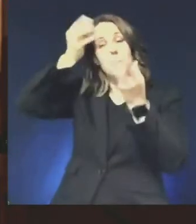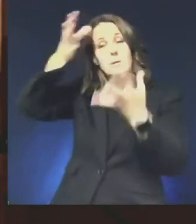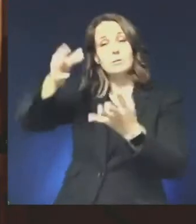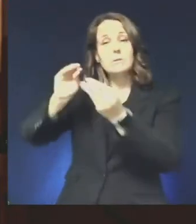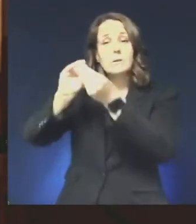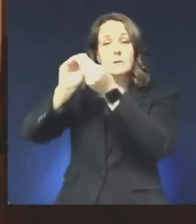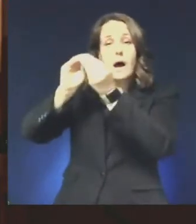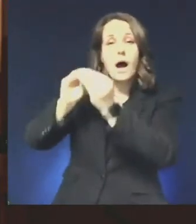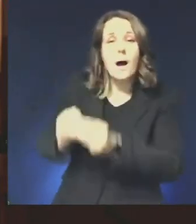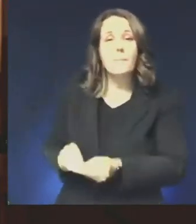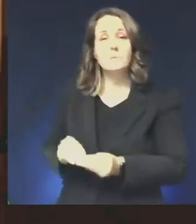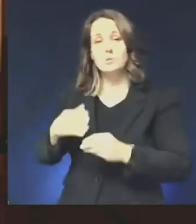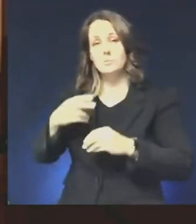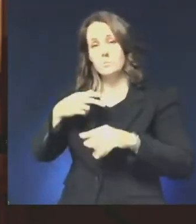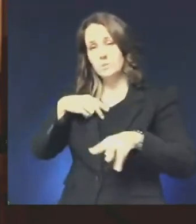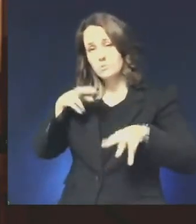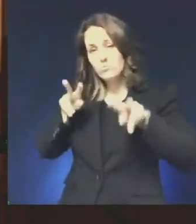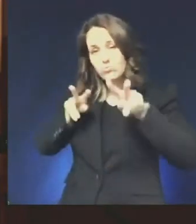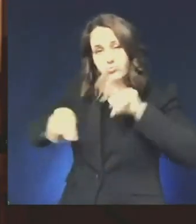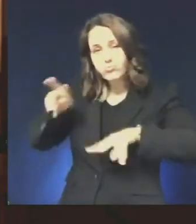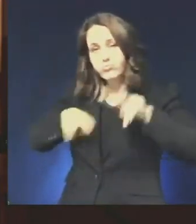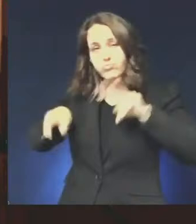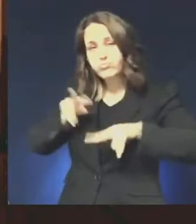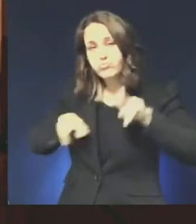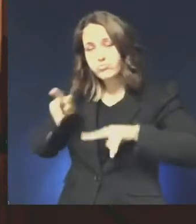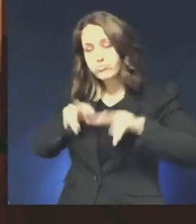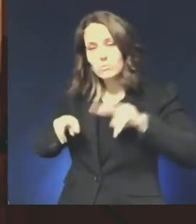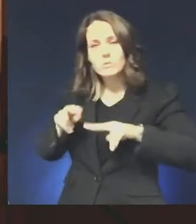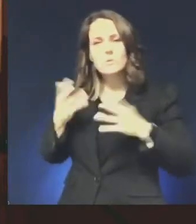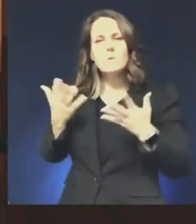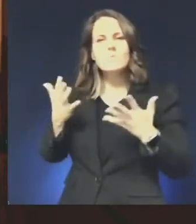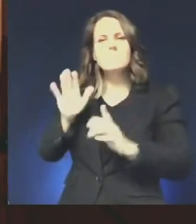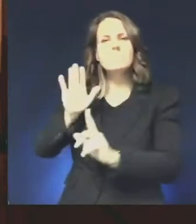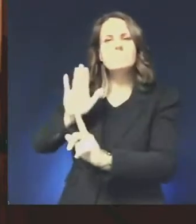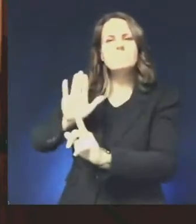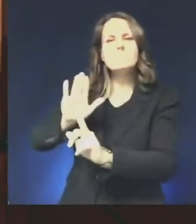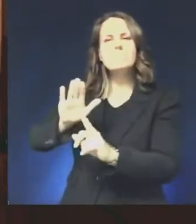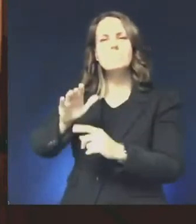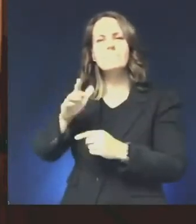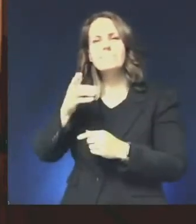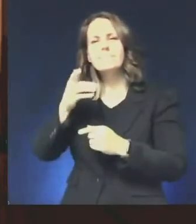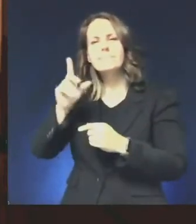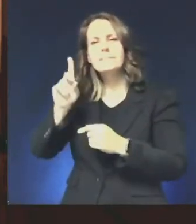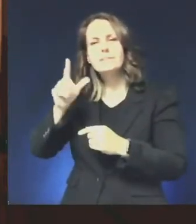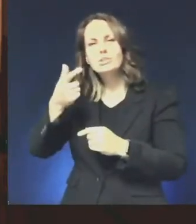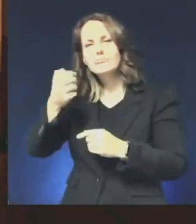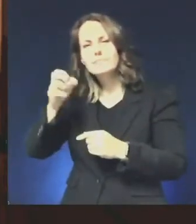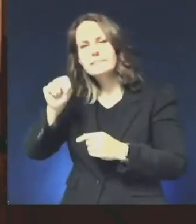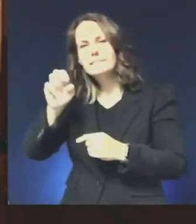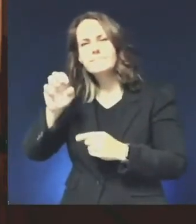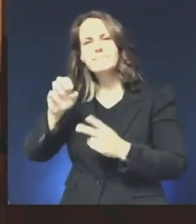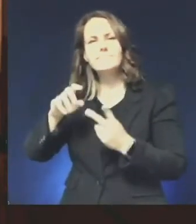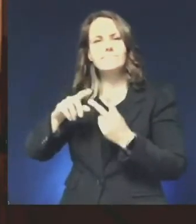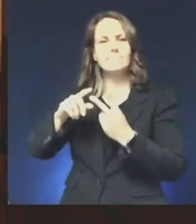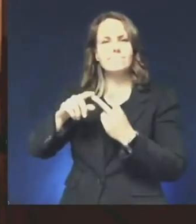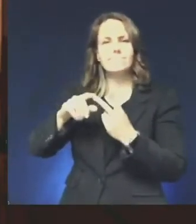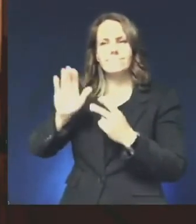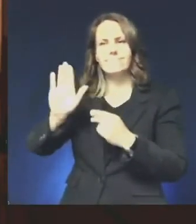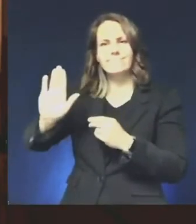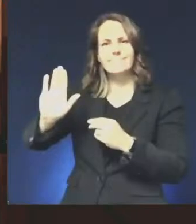genomic sequencing so that we continue to understand the evolution of the virus. We can,